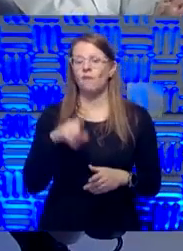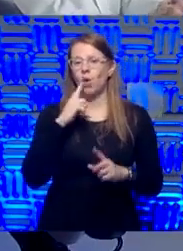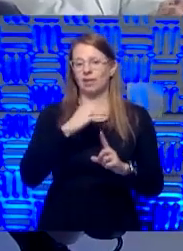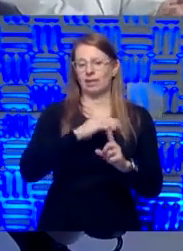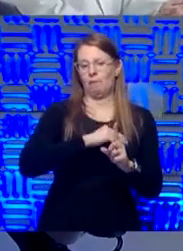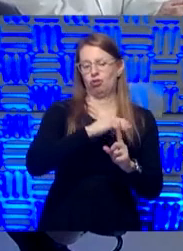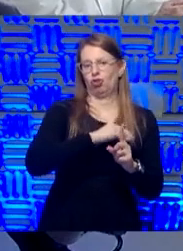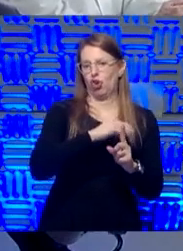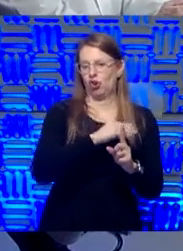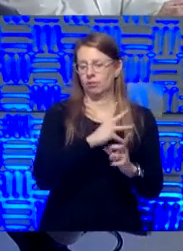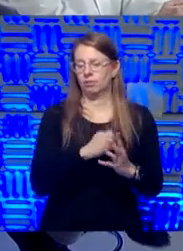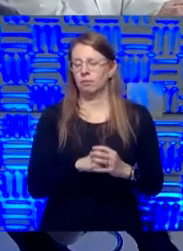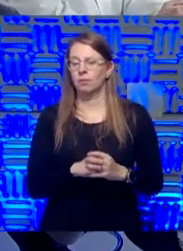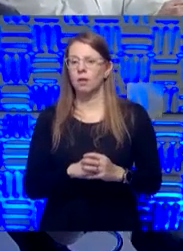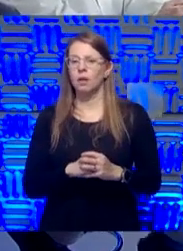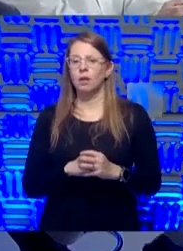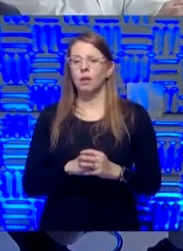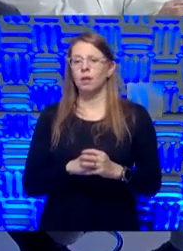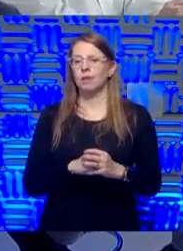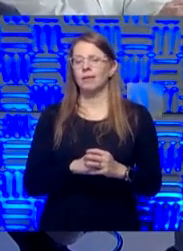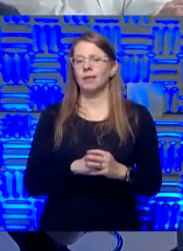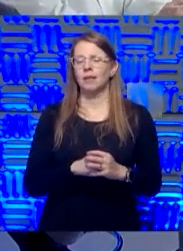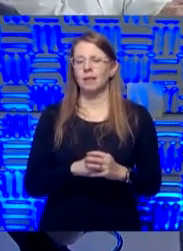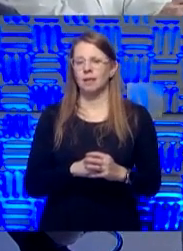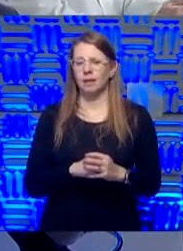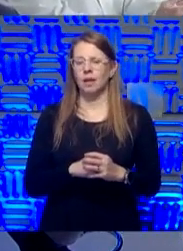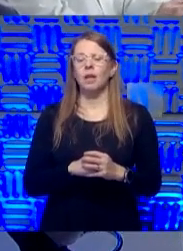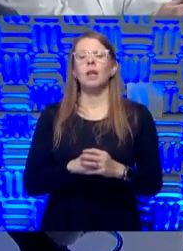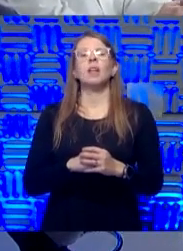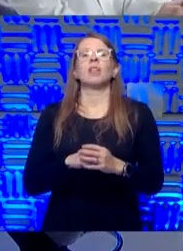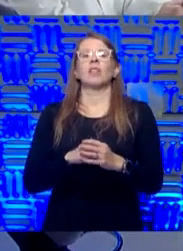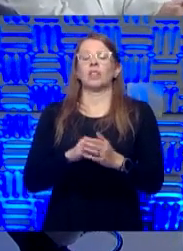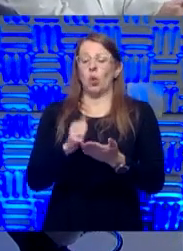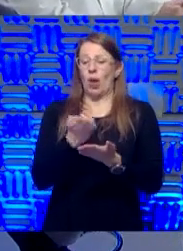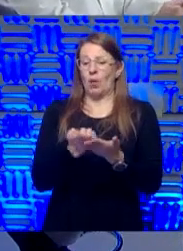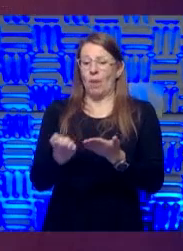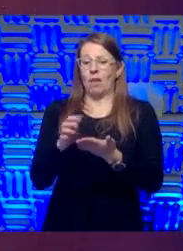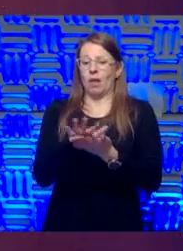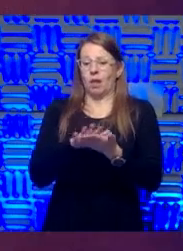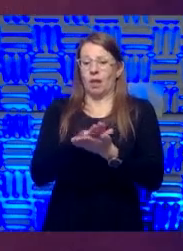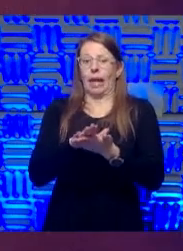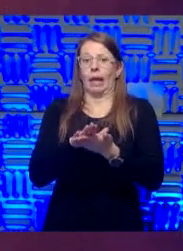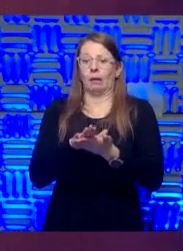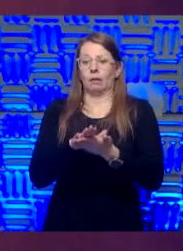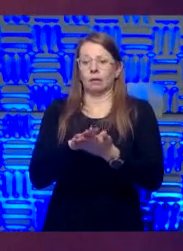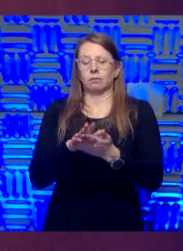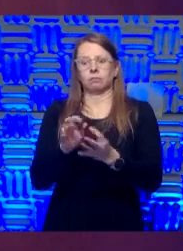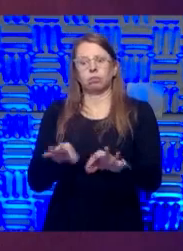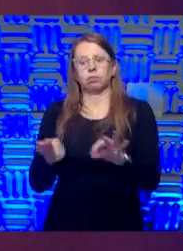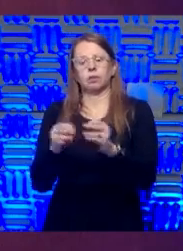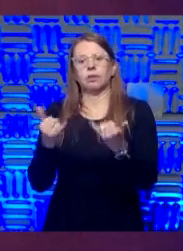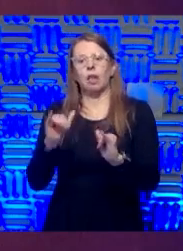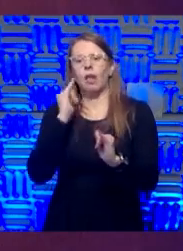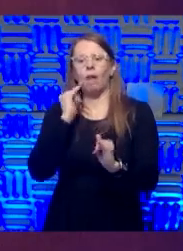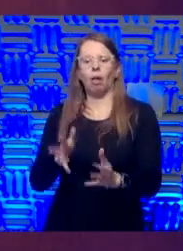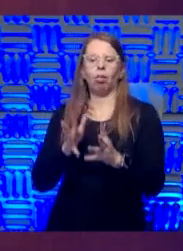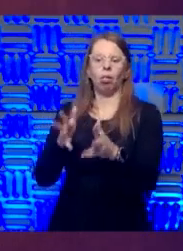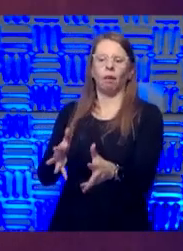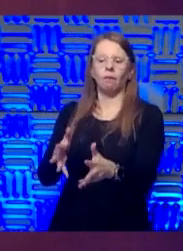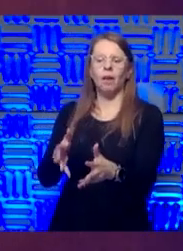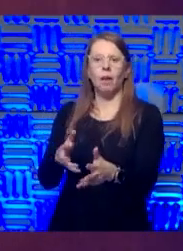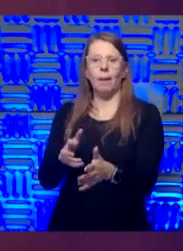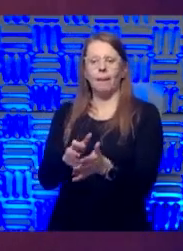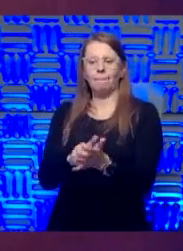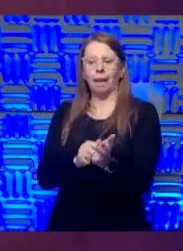temperature itself. And I was going to say that should not negate the importance of cleaning equipment and things. I was asked the question, well, if I leave my bat out in the sun or throw my mitt